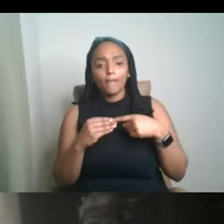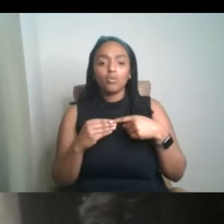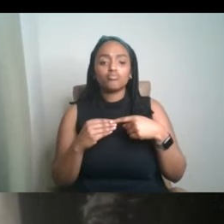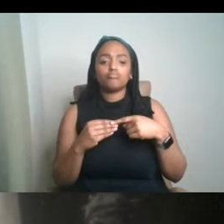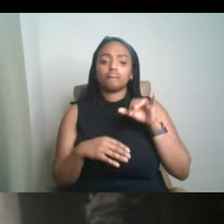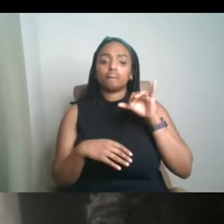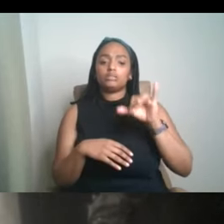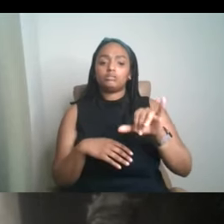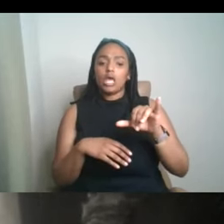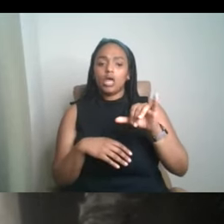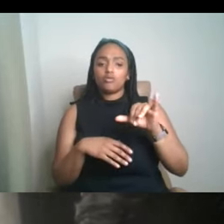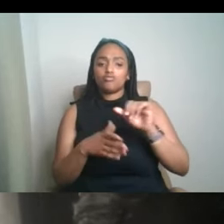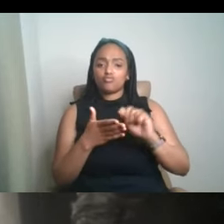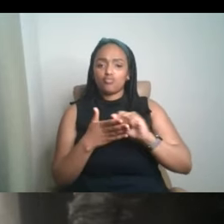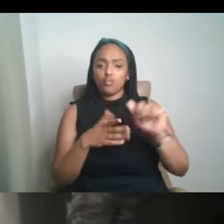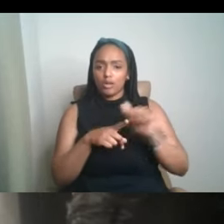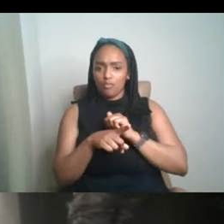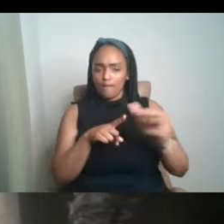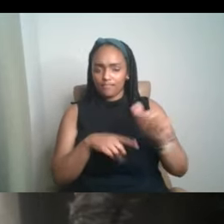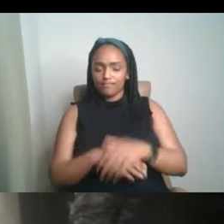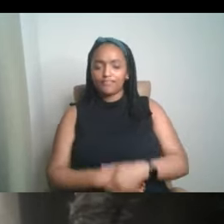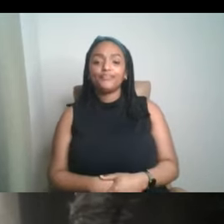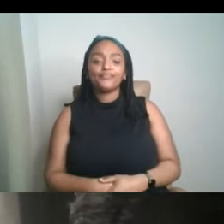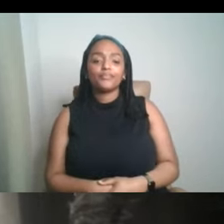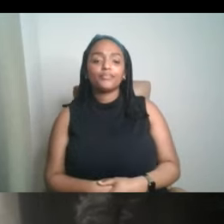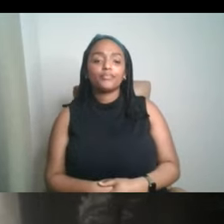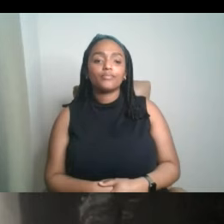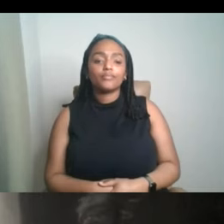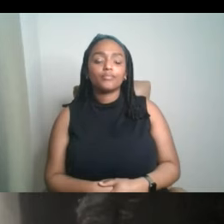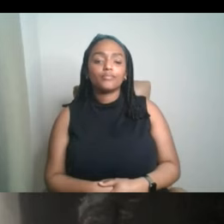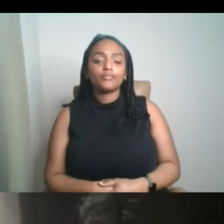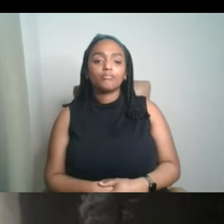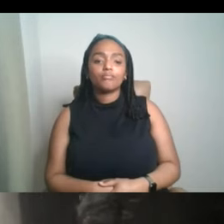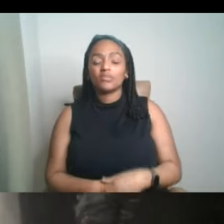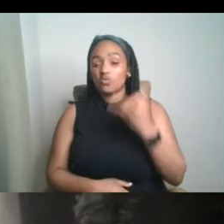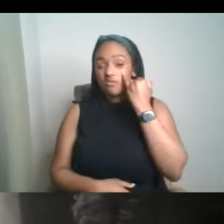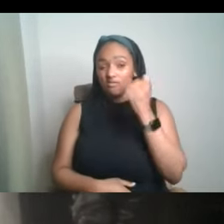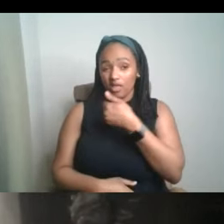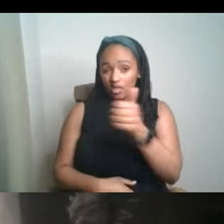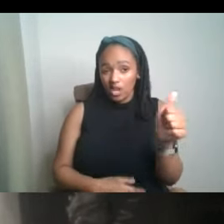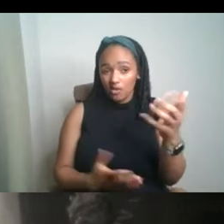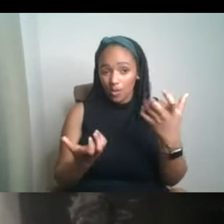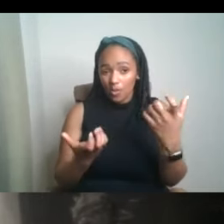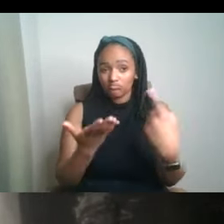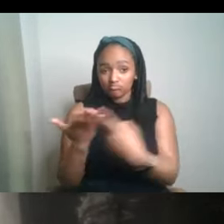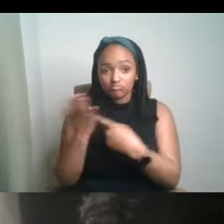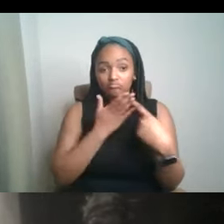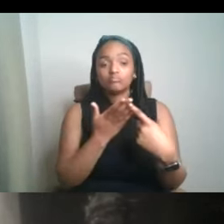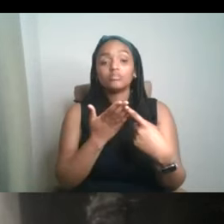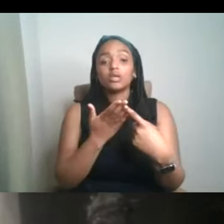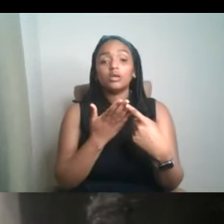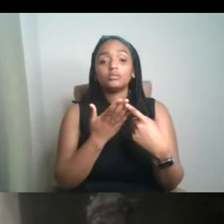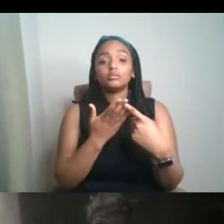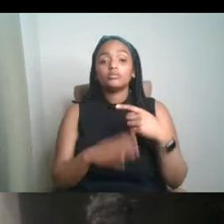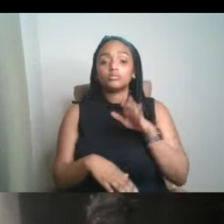for like, 11, yeah, like if you want, anybody want to like talk about like how they police their own